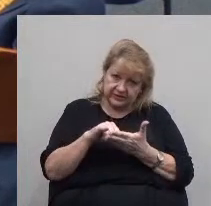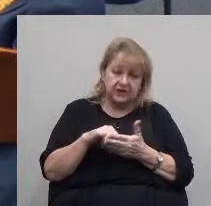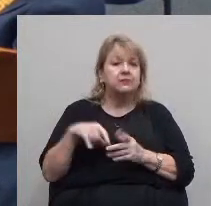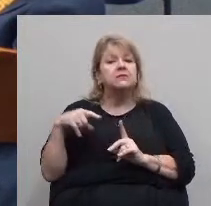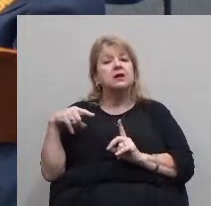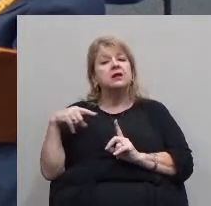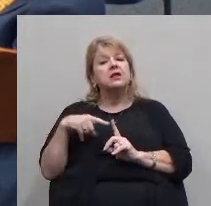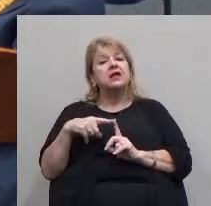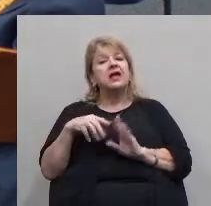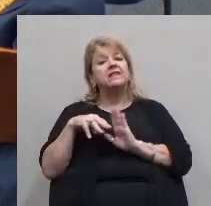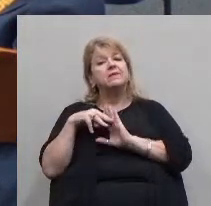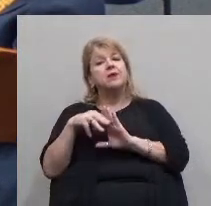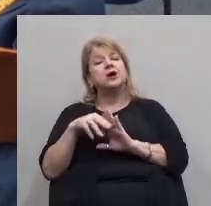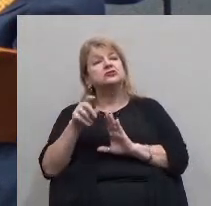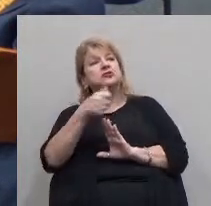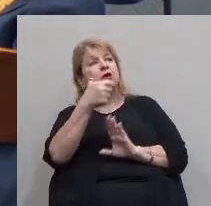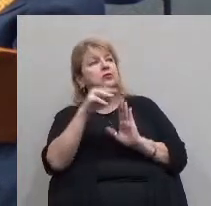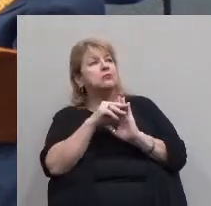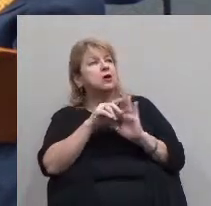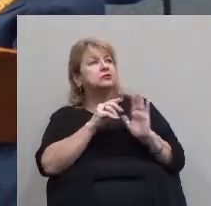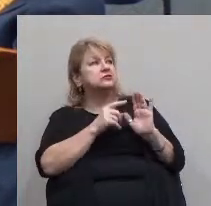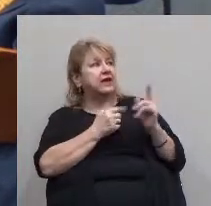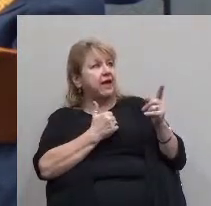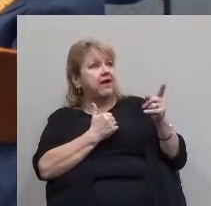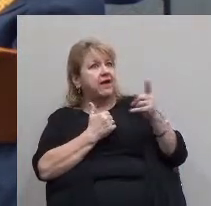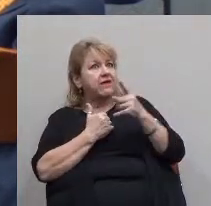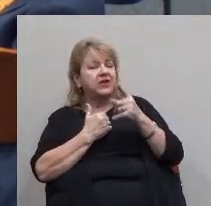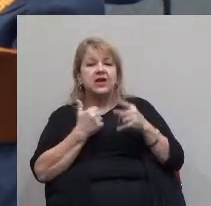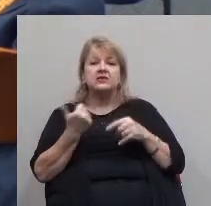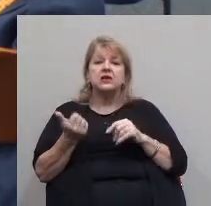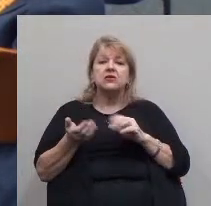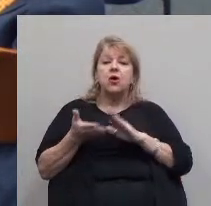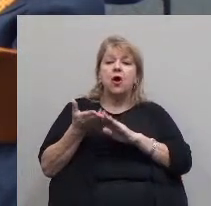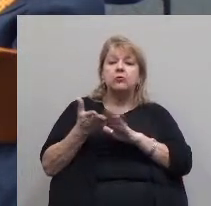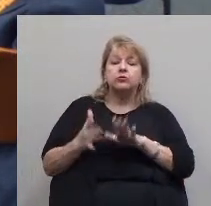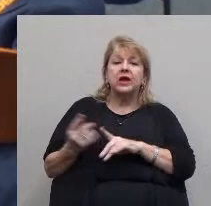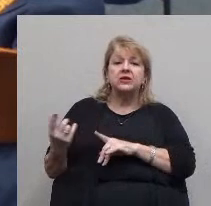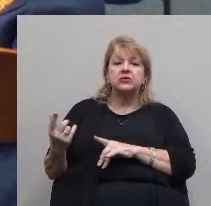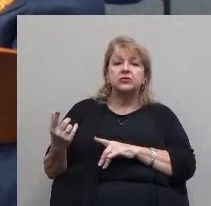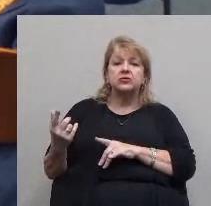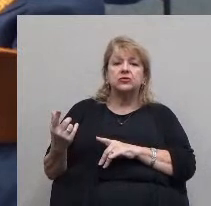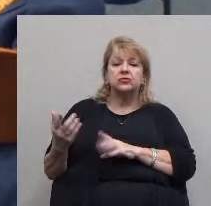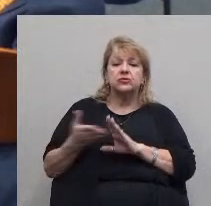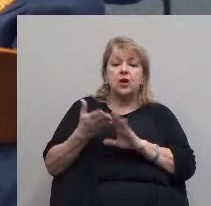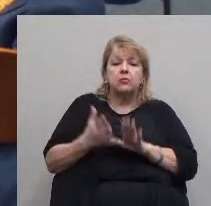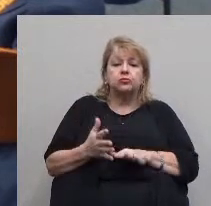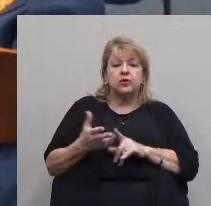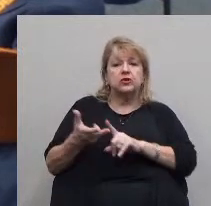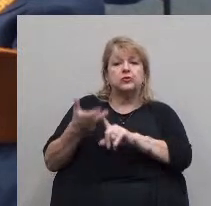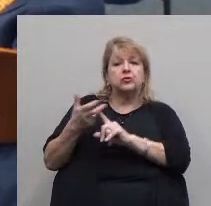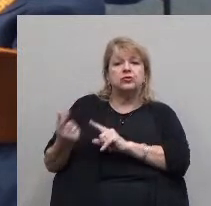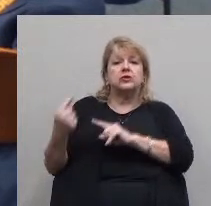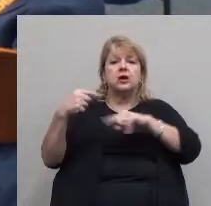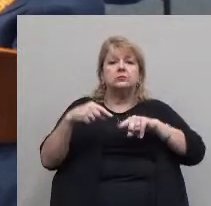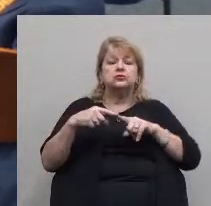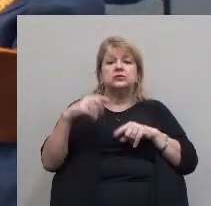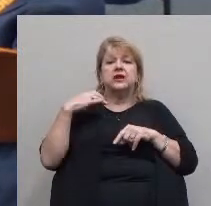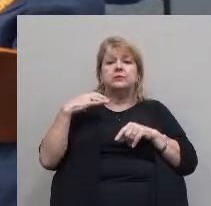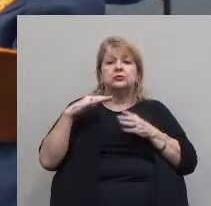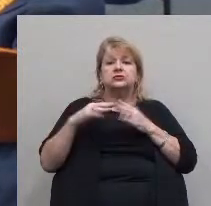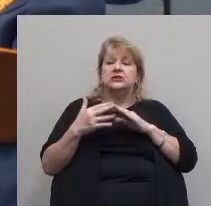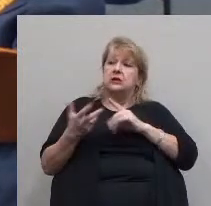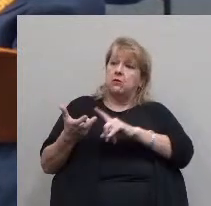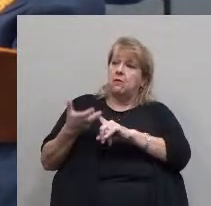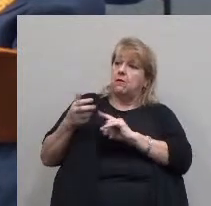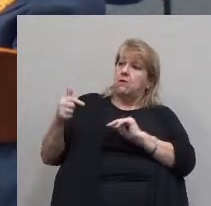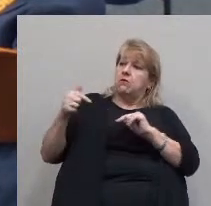And that while the models exist, and even the operator that has been recruited to come to the capital city might be able to demonstrate